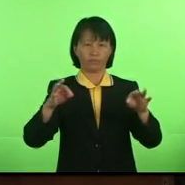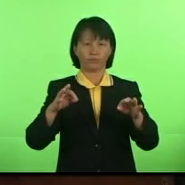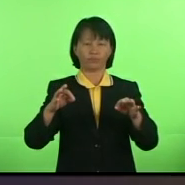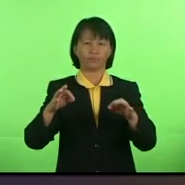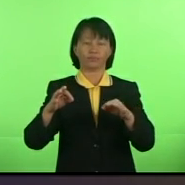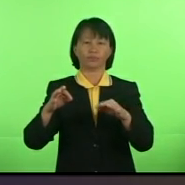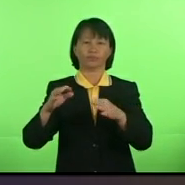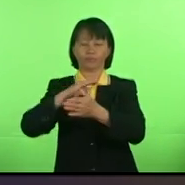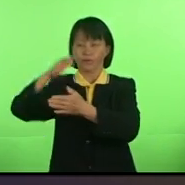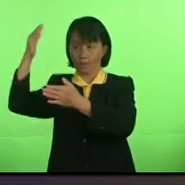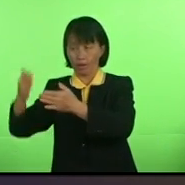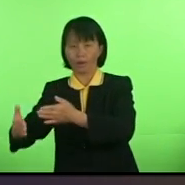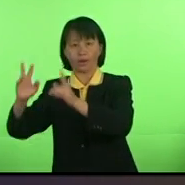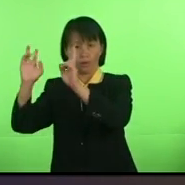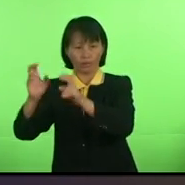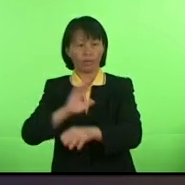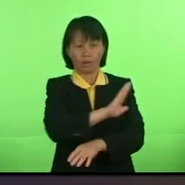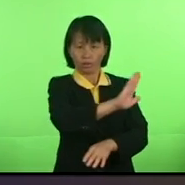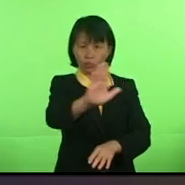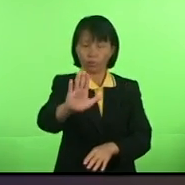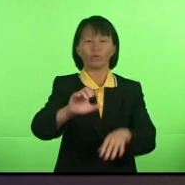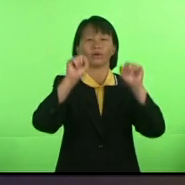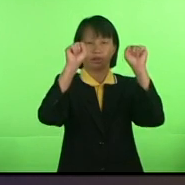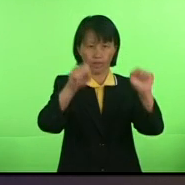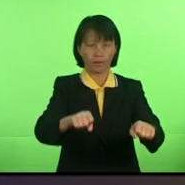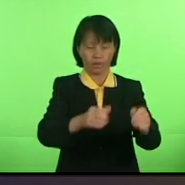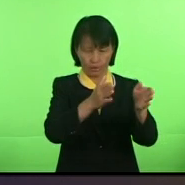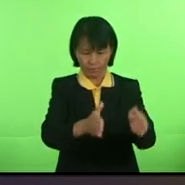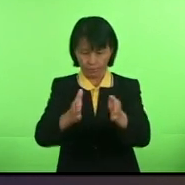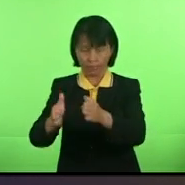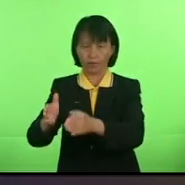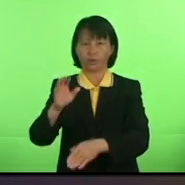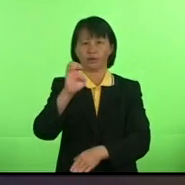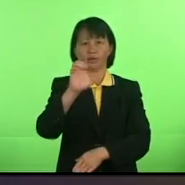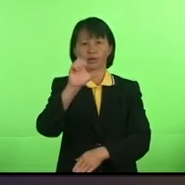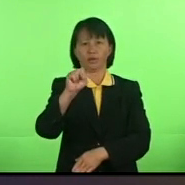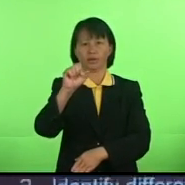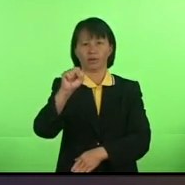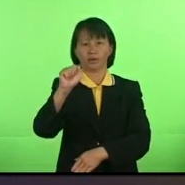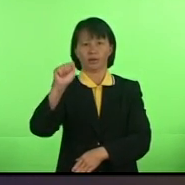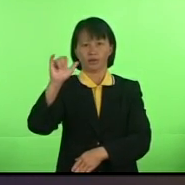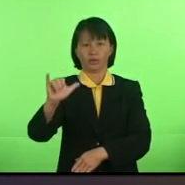By the end of this topic, all of you should be able to plan an essay,